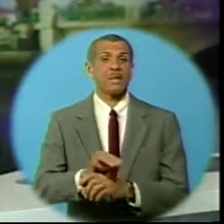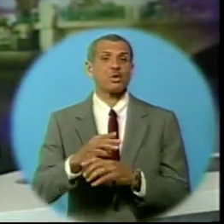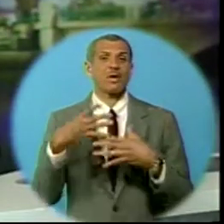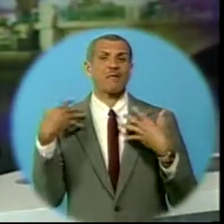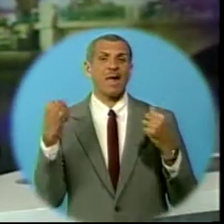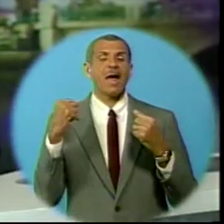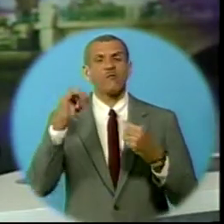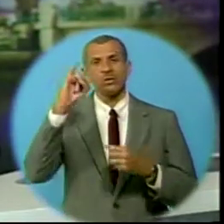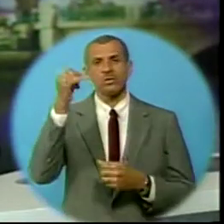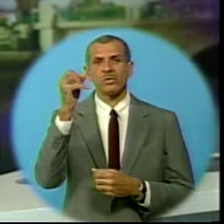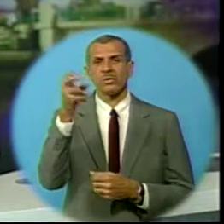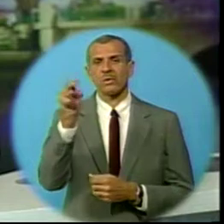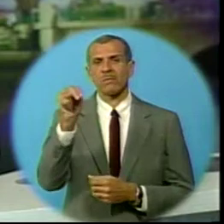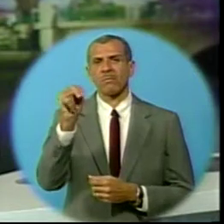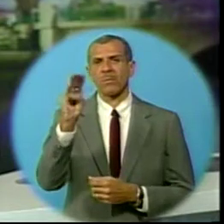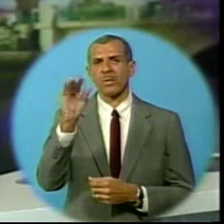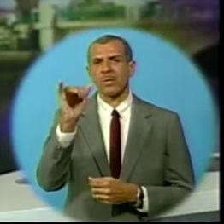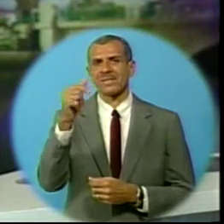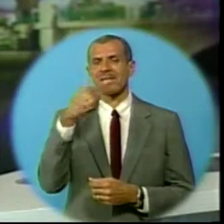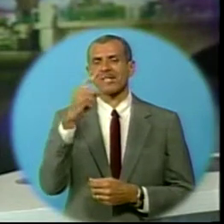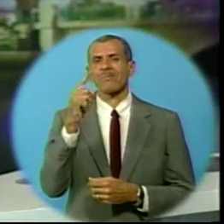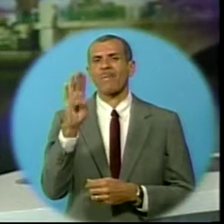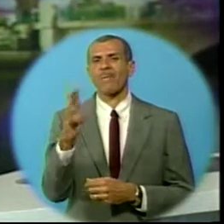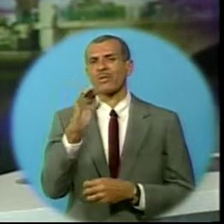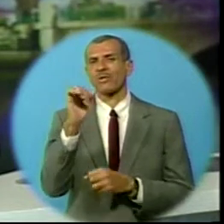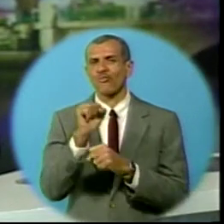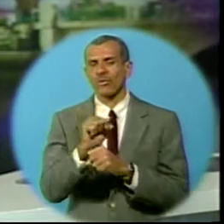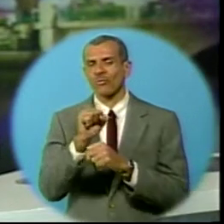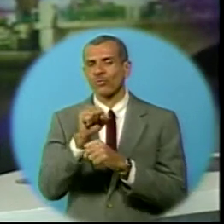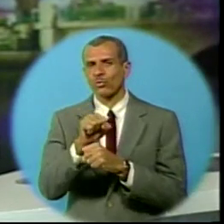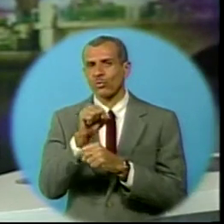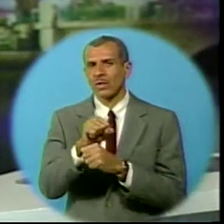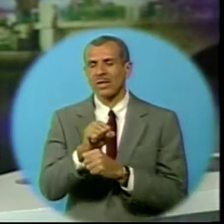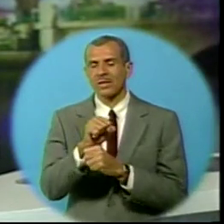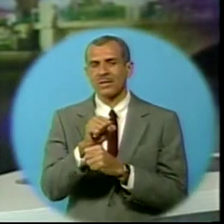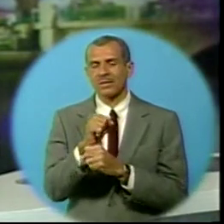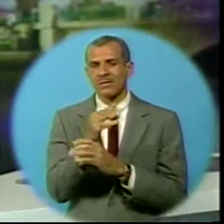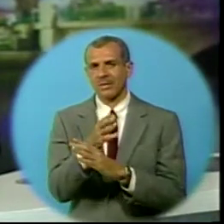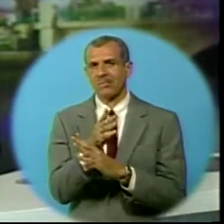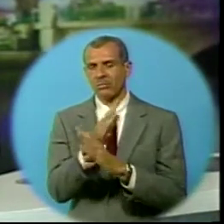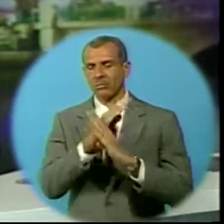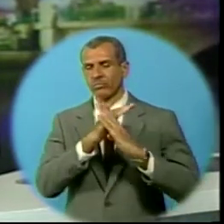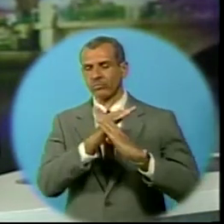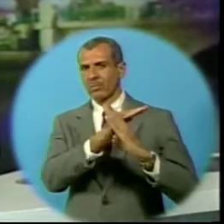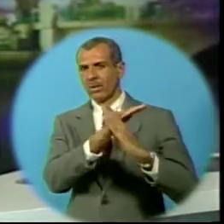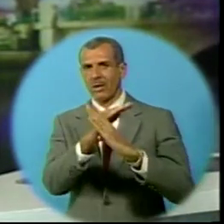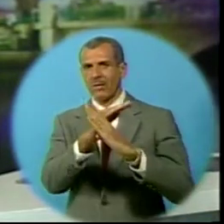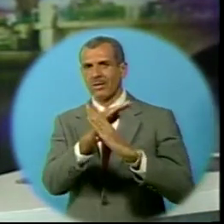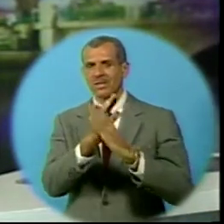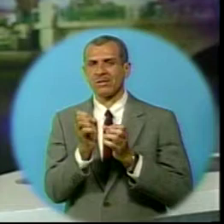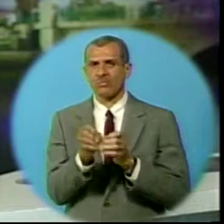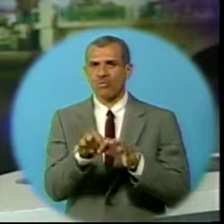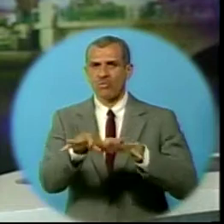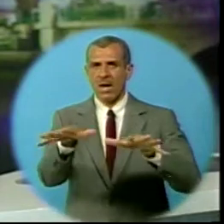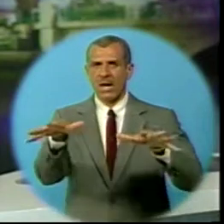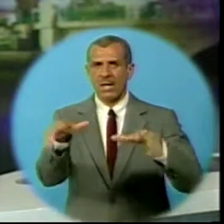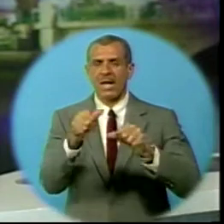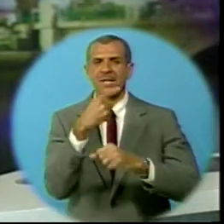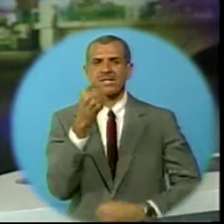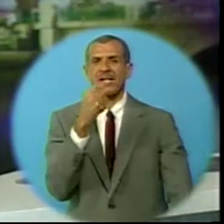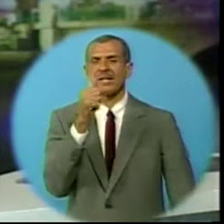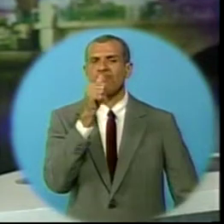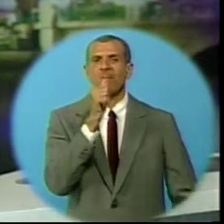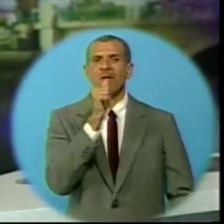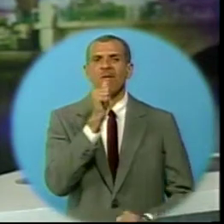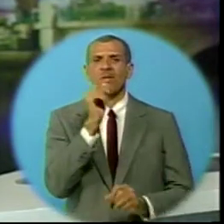Health John Boyce says Barbados is working hard to contain the spread of chikungunya and welcome efforts made by citizens and the